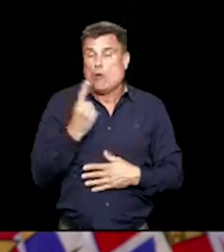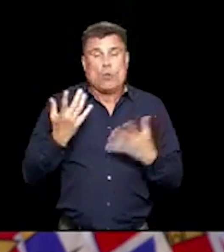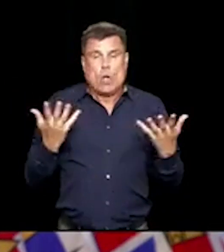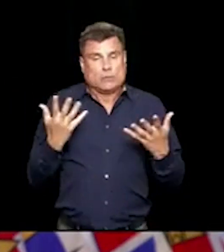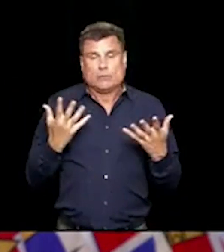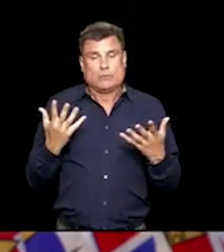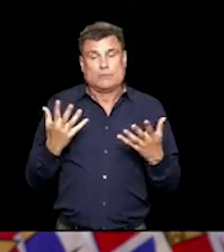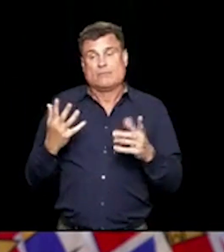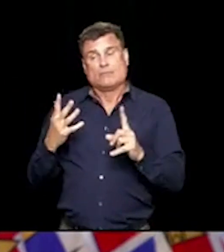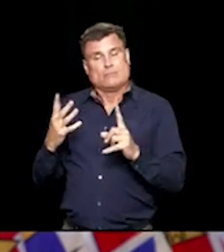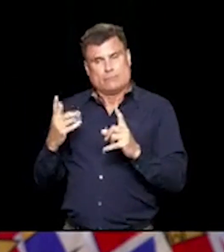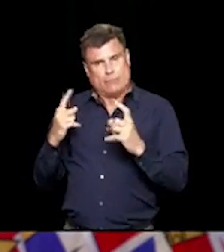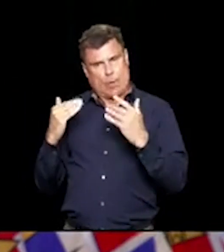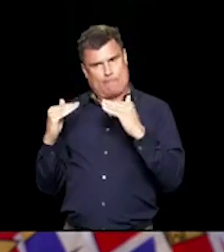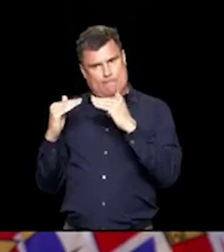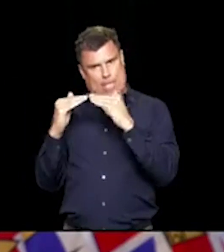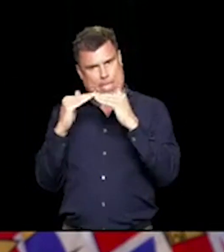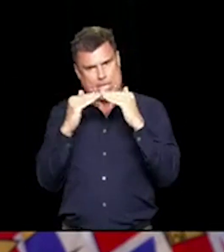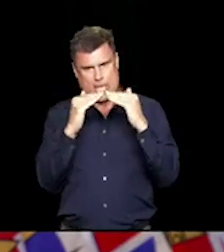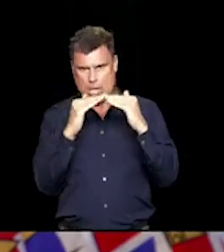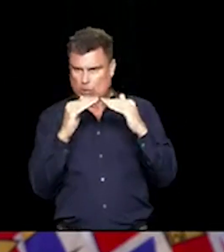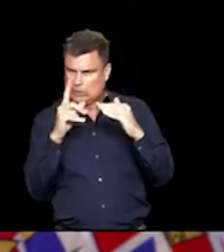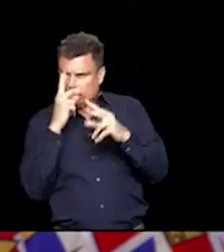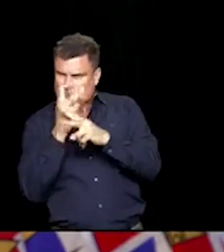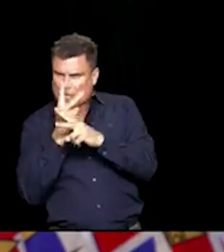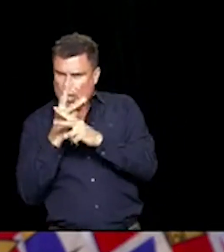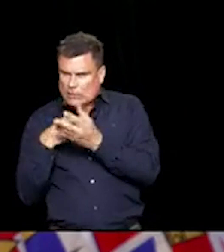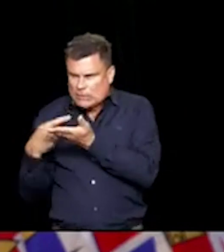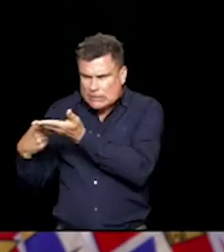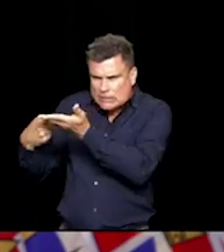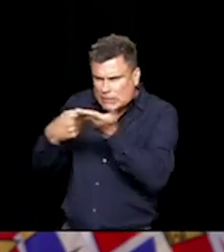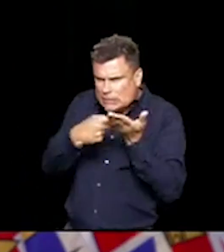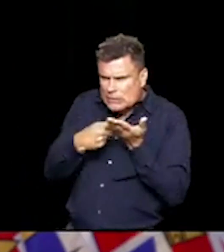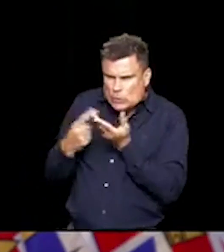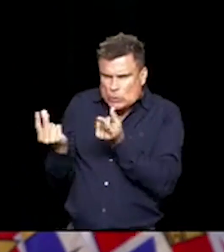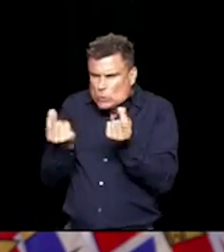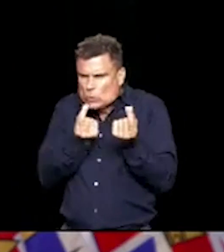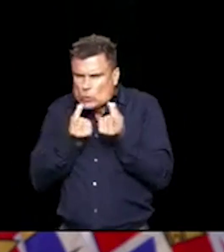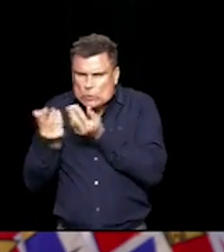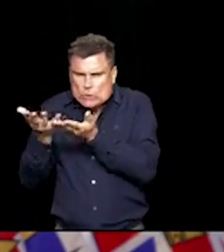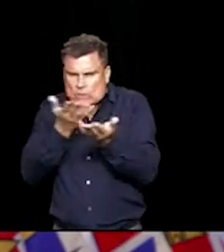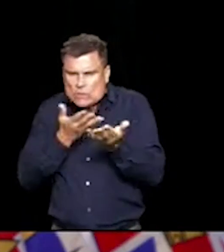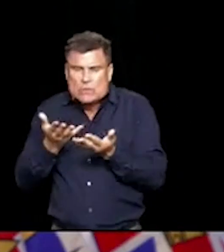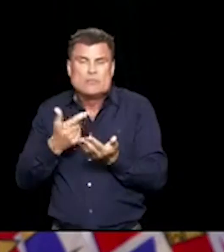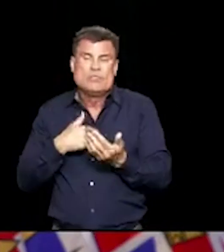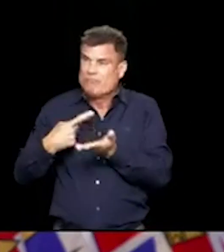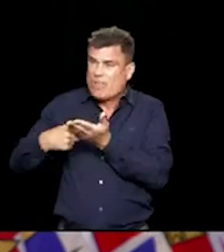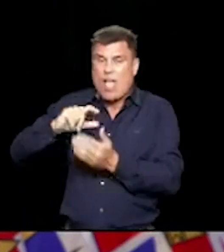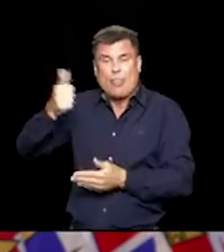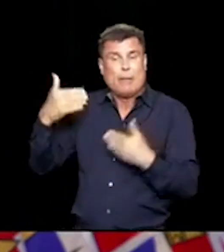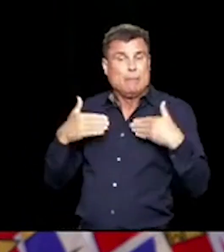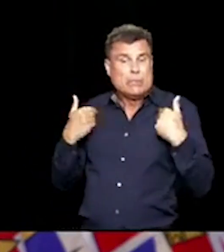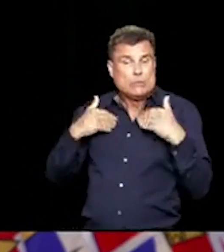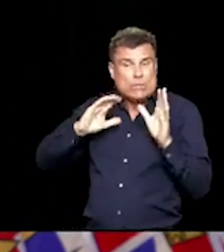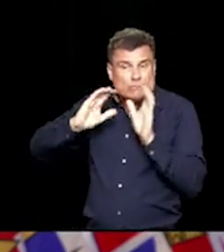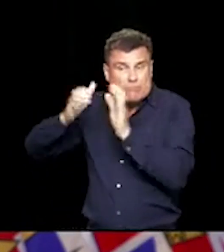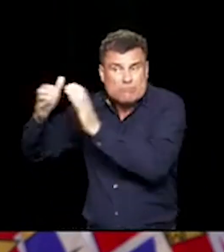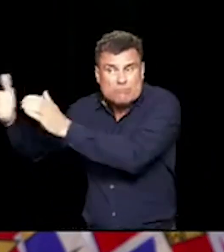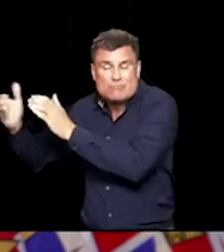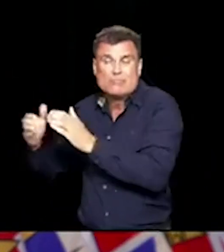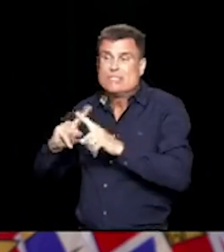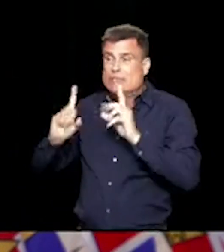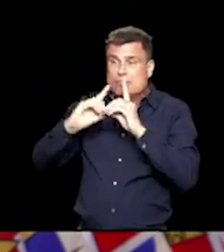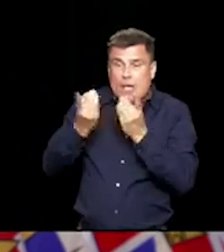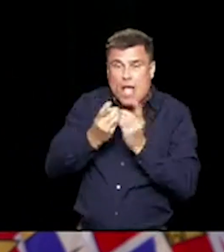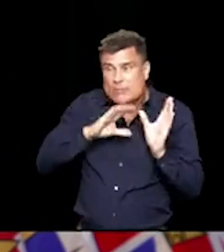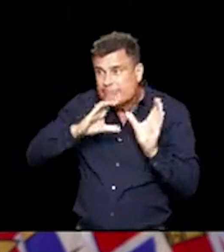and my colleagues, we have talked about this. We've talked about this with the other ministries that we've worked on. We